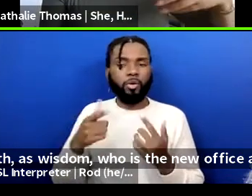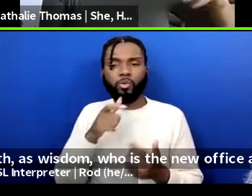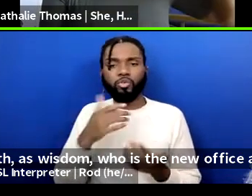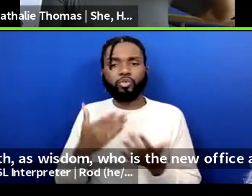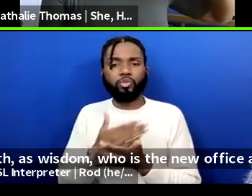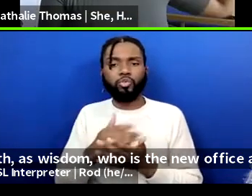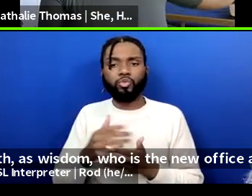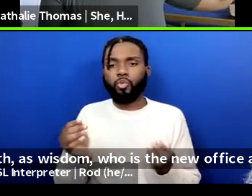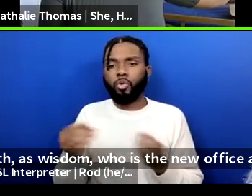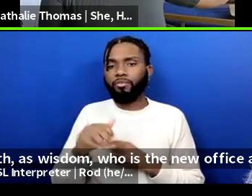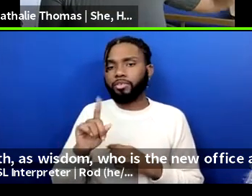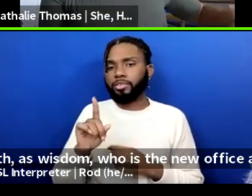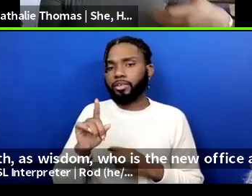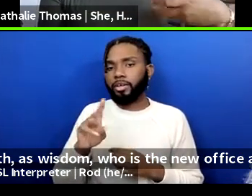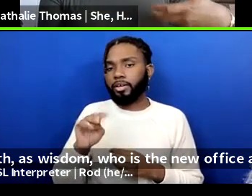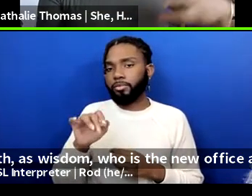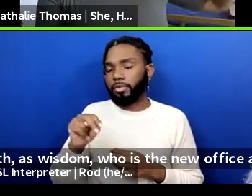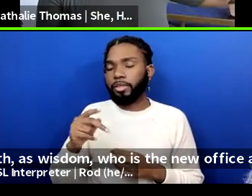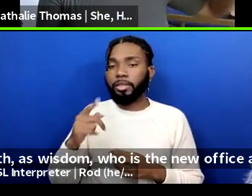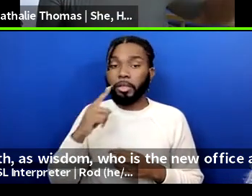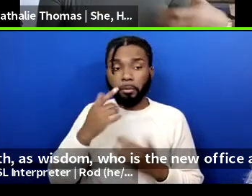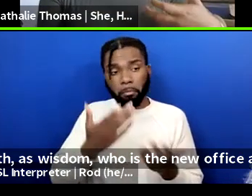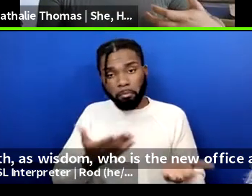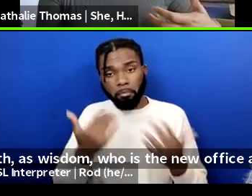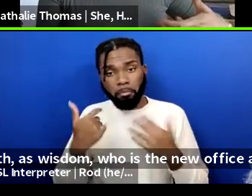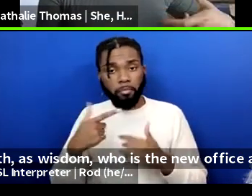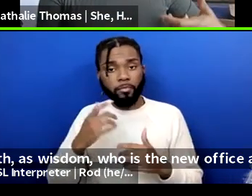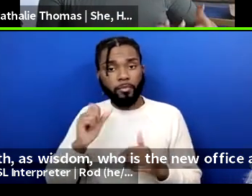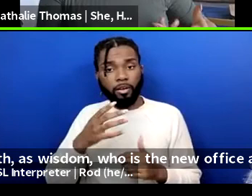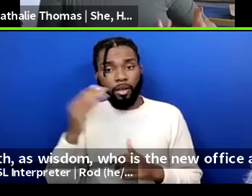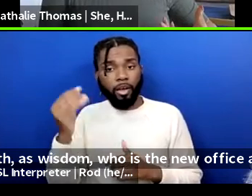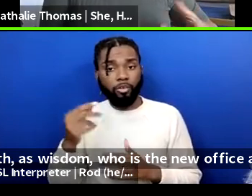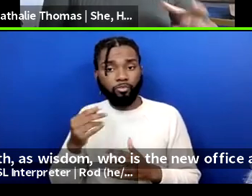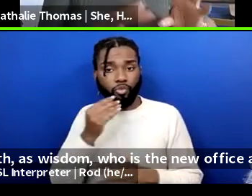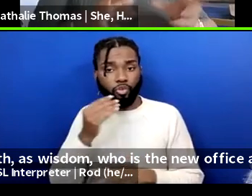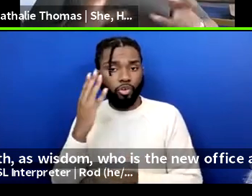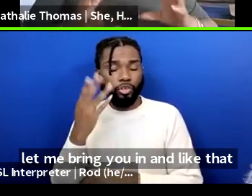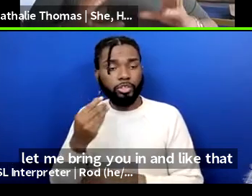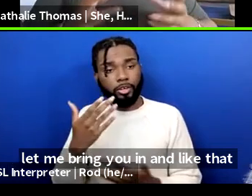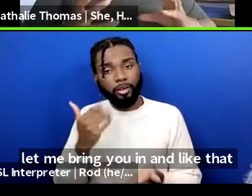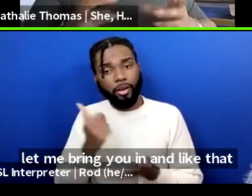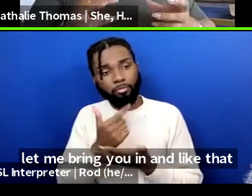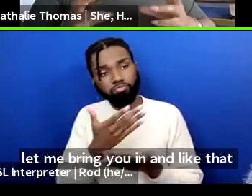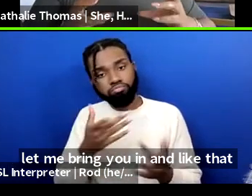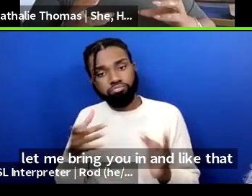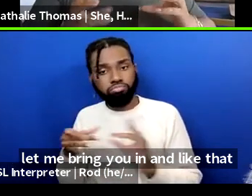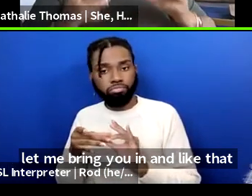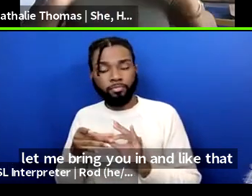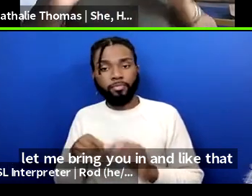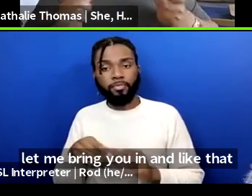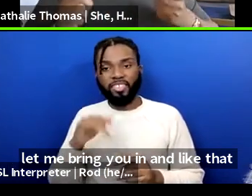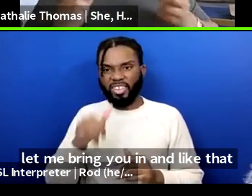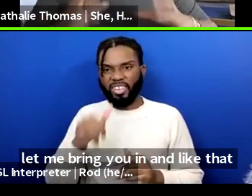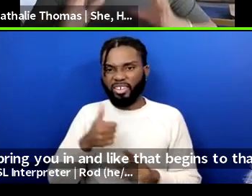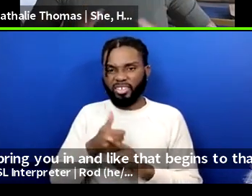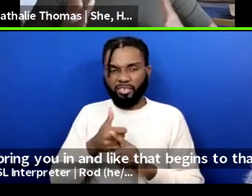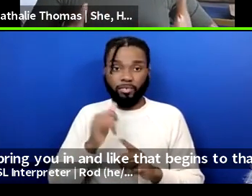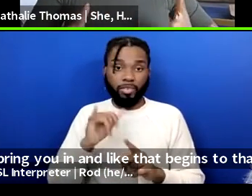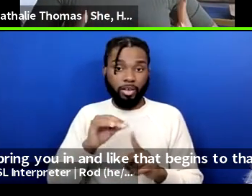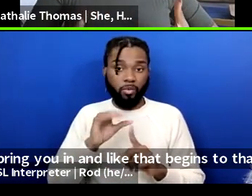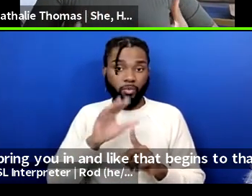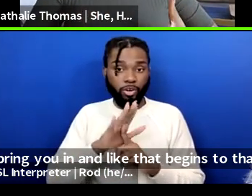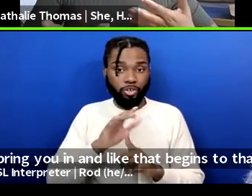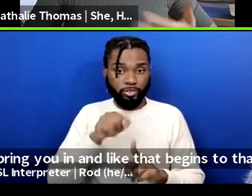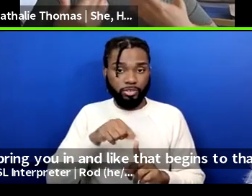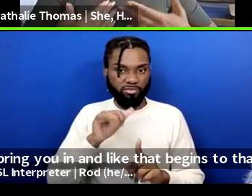take you to lunch. Let me bring you in. And like that begins to, that awareness, I think it starts with